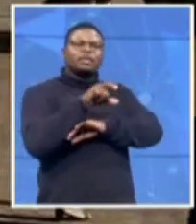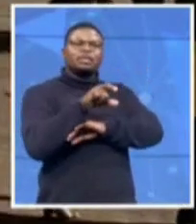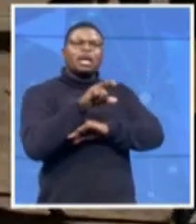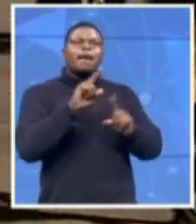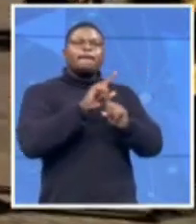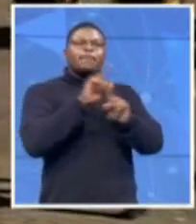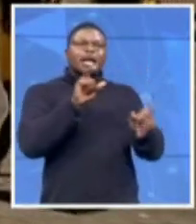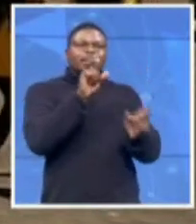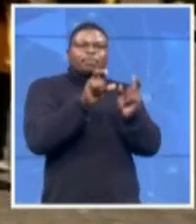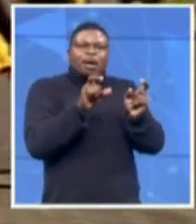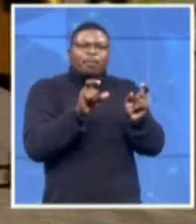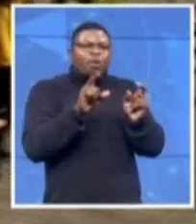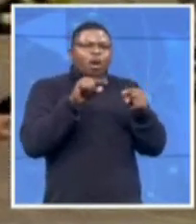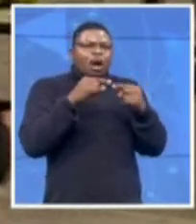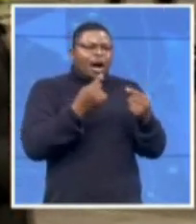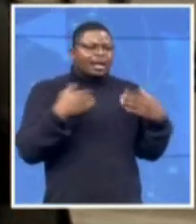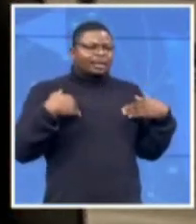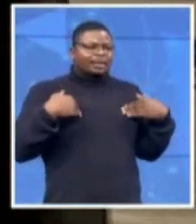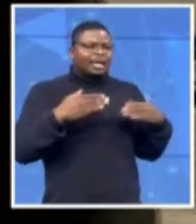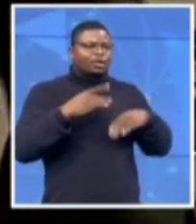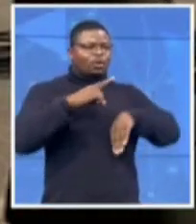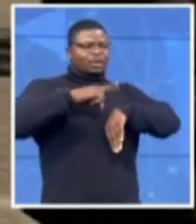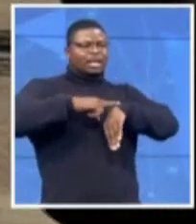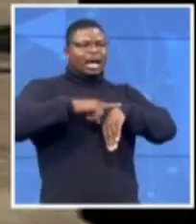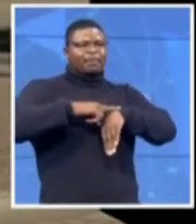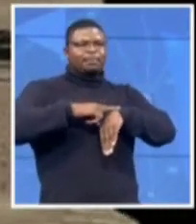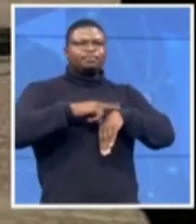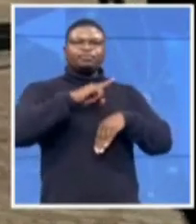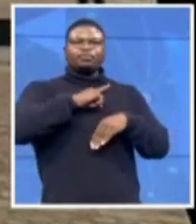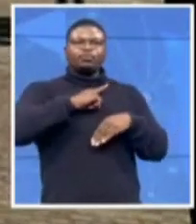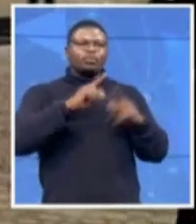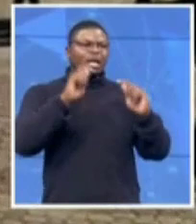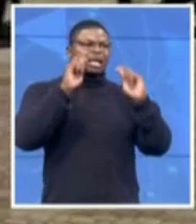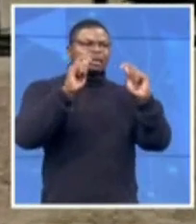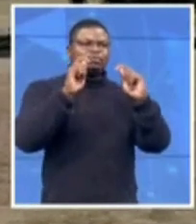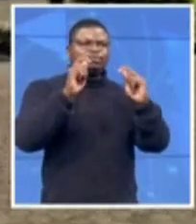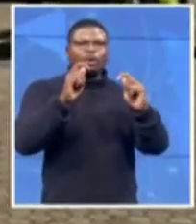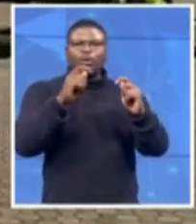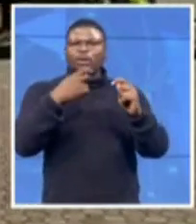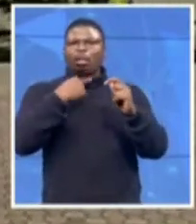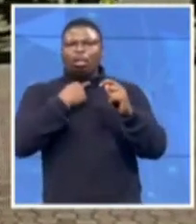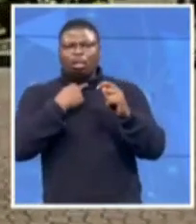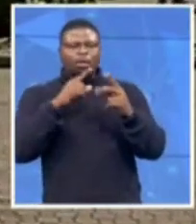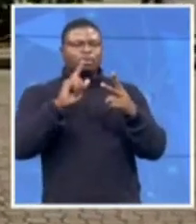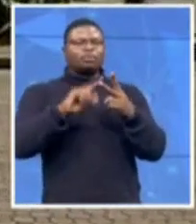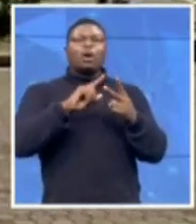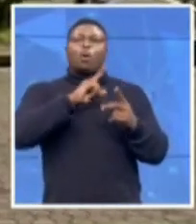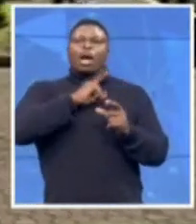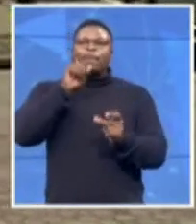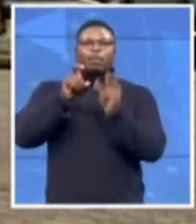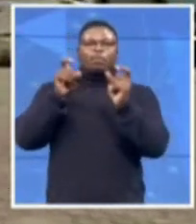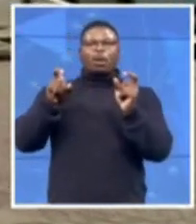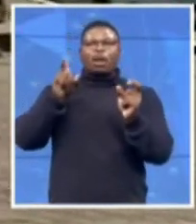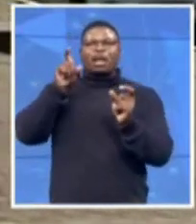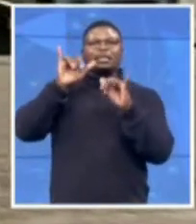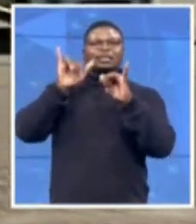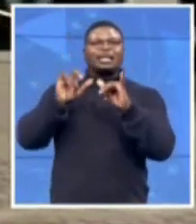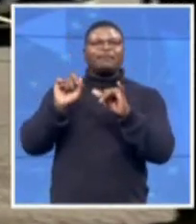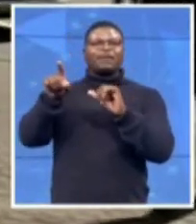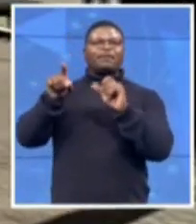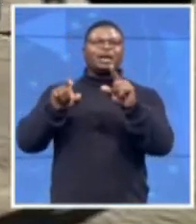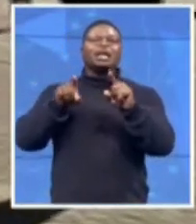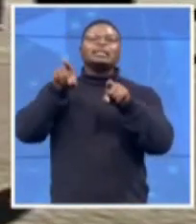maybe like transporting people from the areas where they live, because some of the roads are cut off and you have